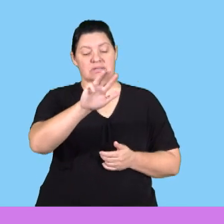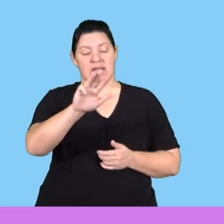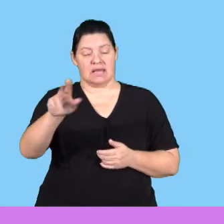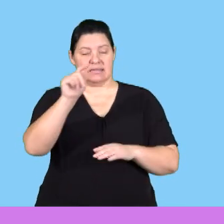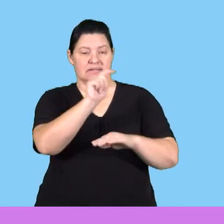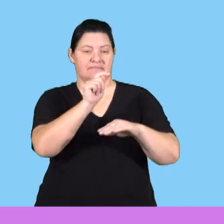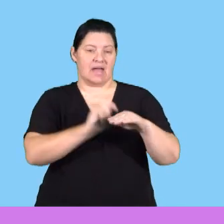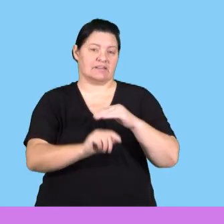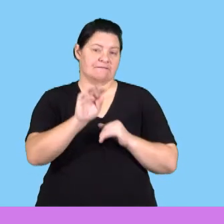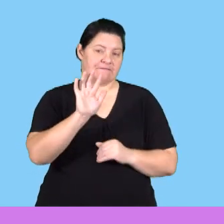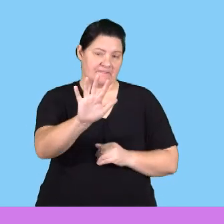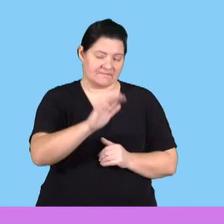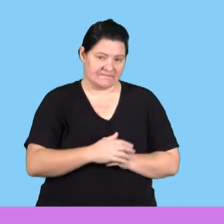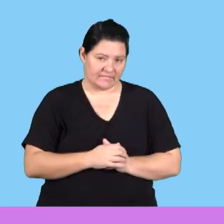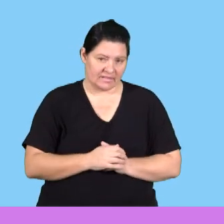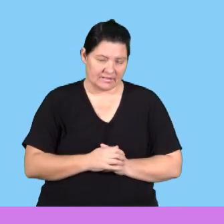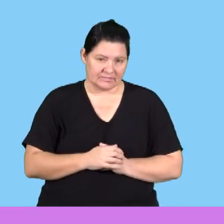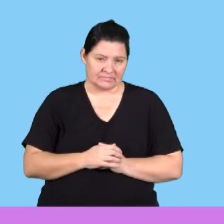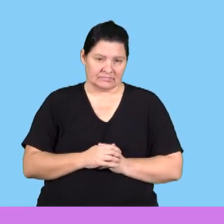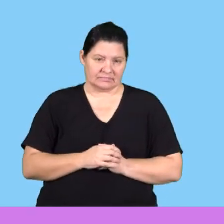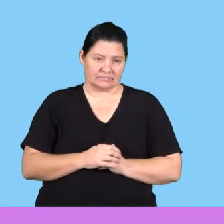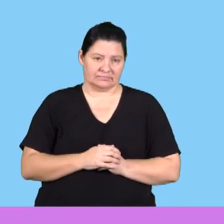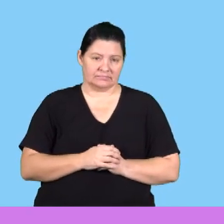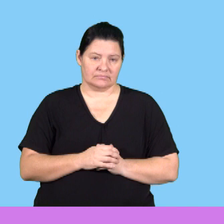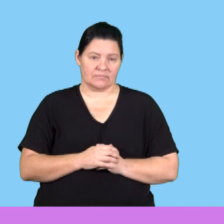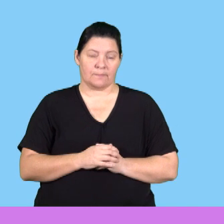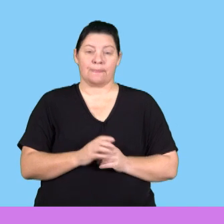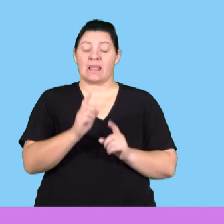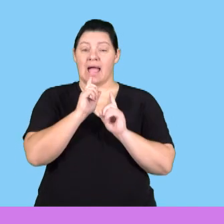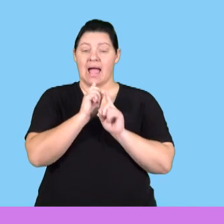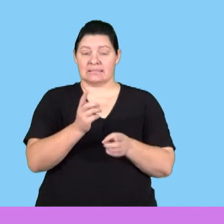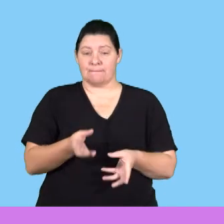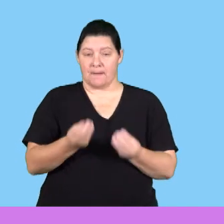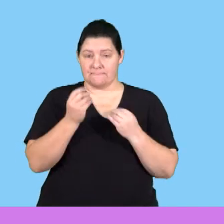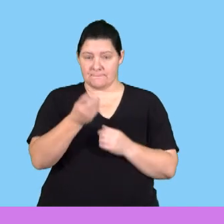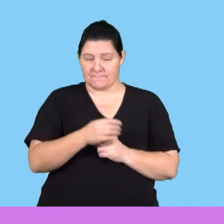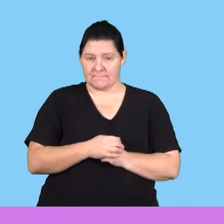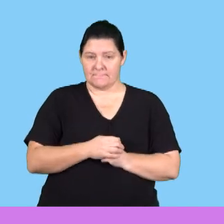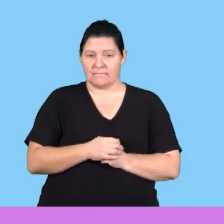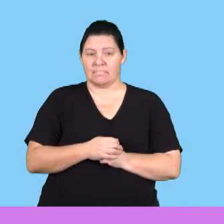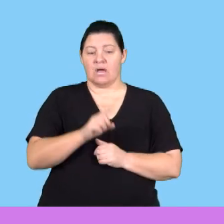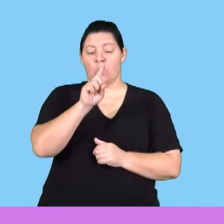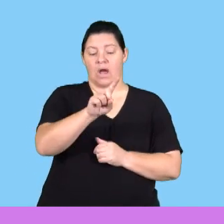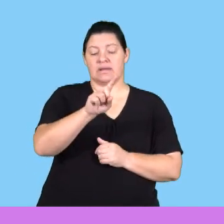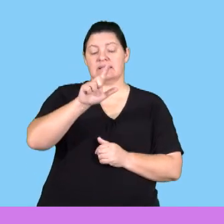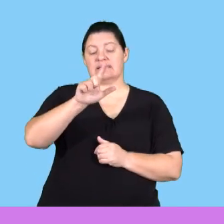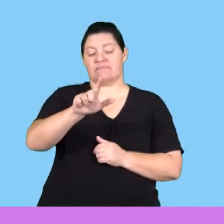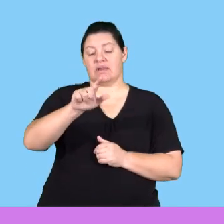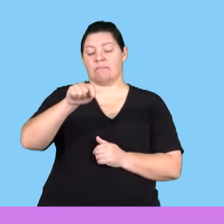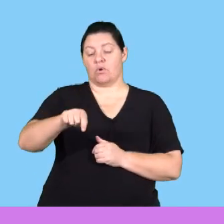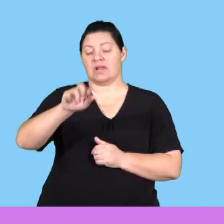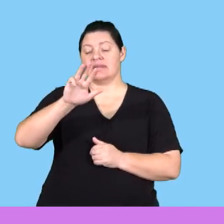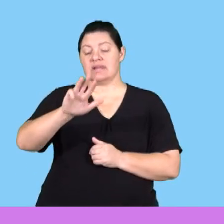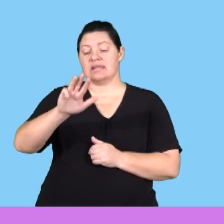89.99. We divide this by 5, and then the answer that you got is